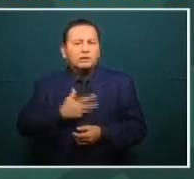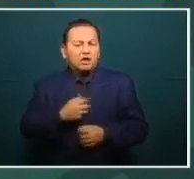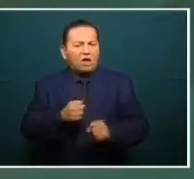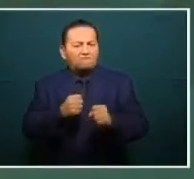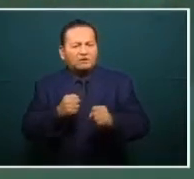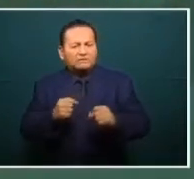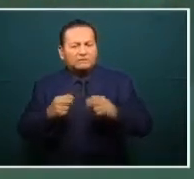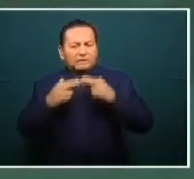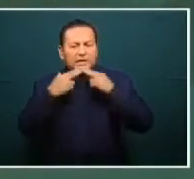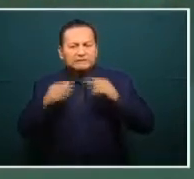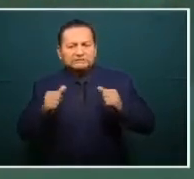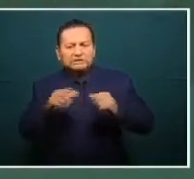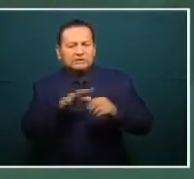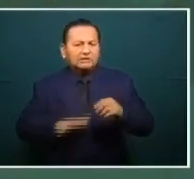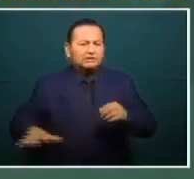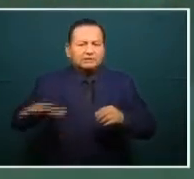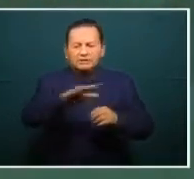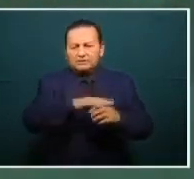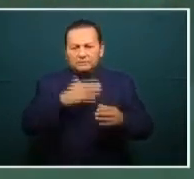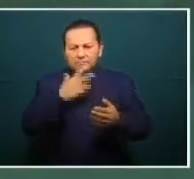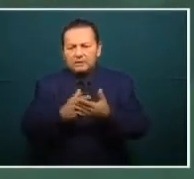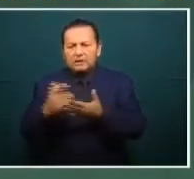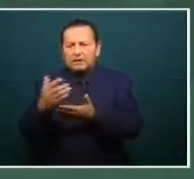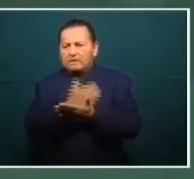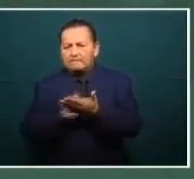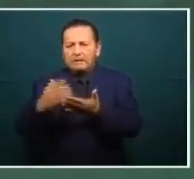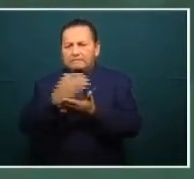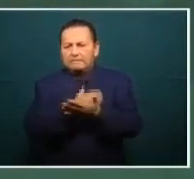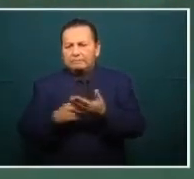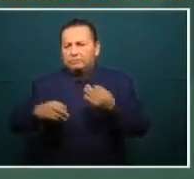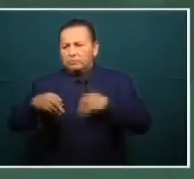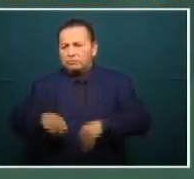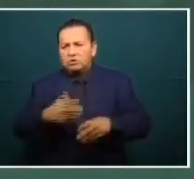We have an hacienda, a public hacienda, that's